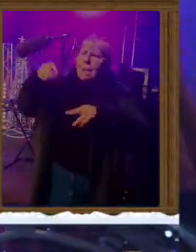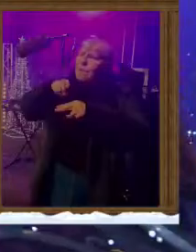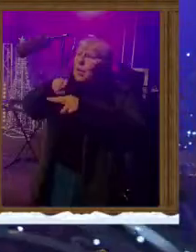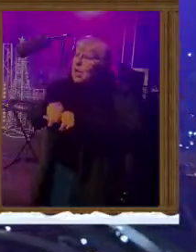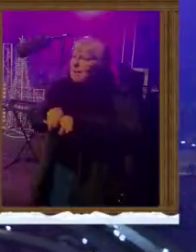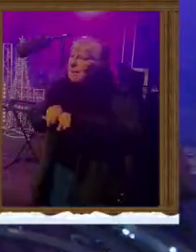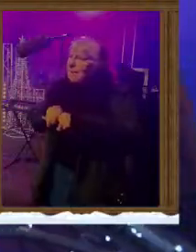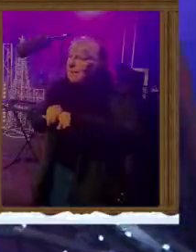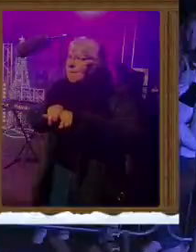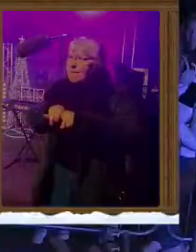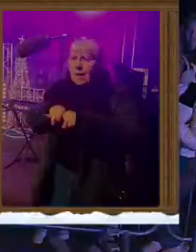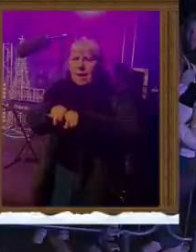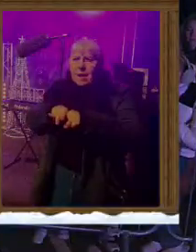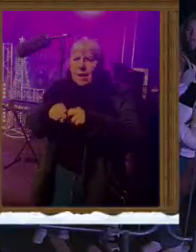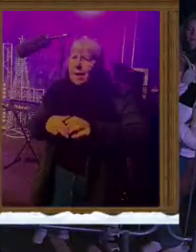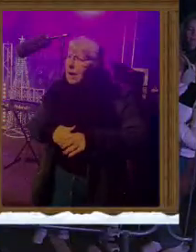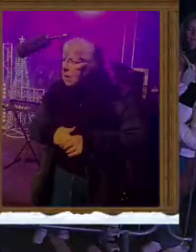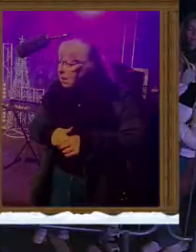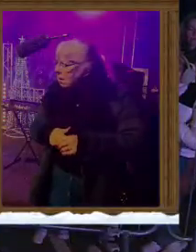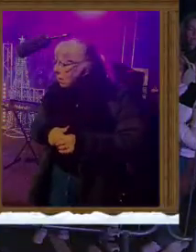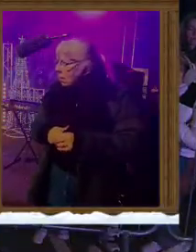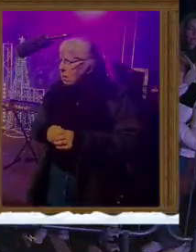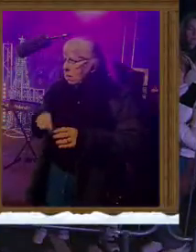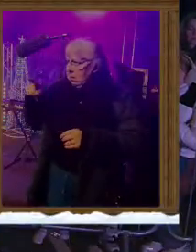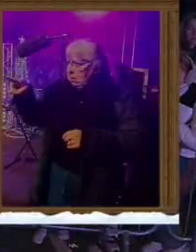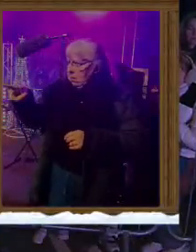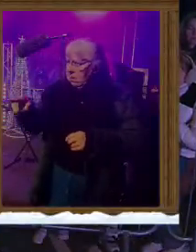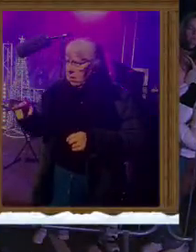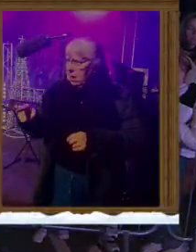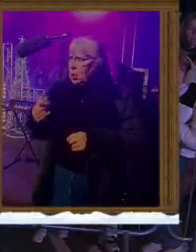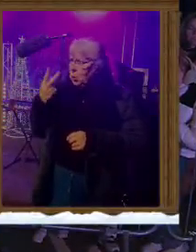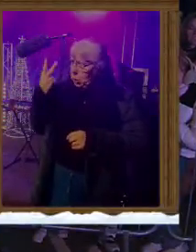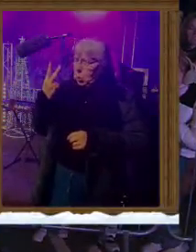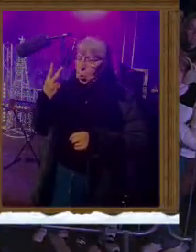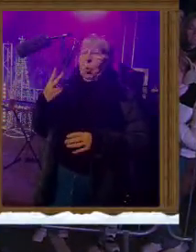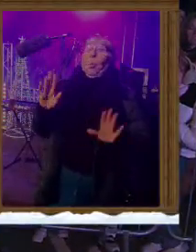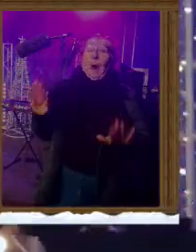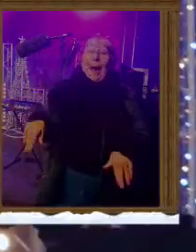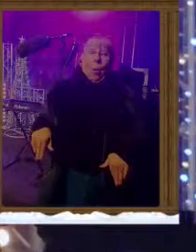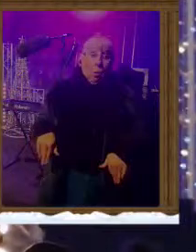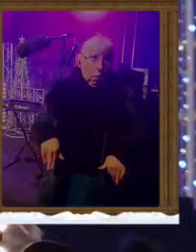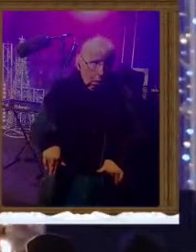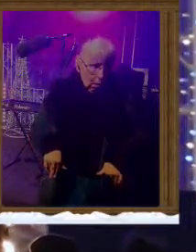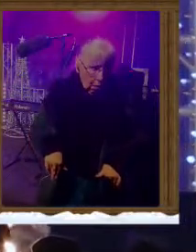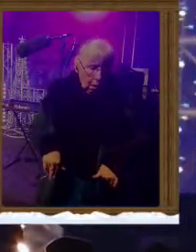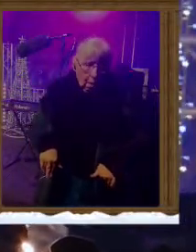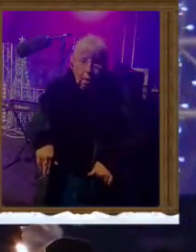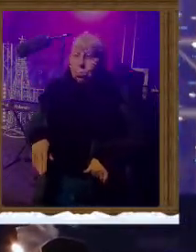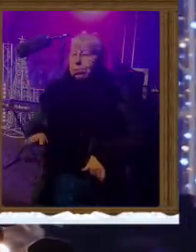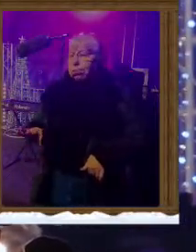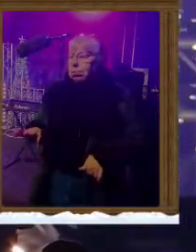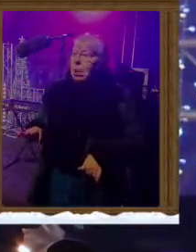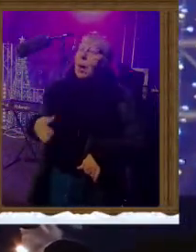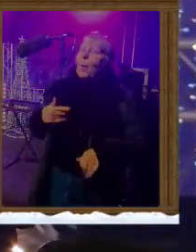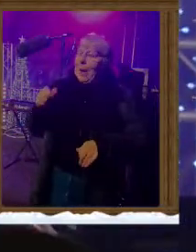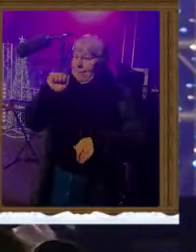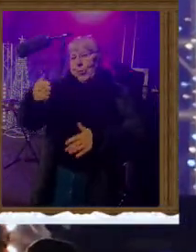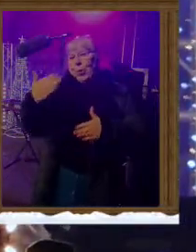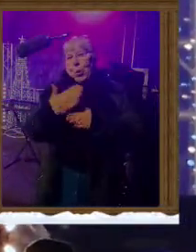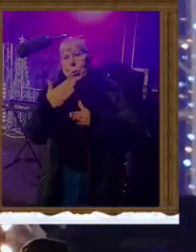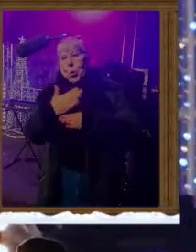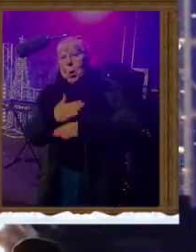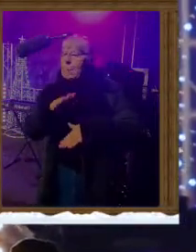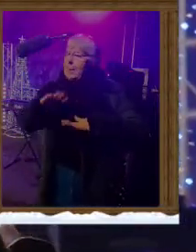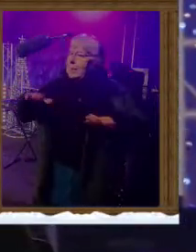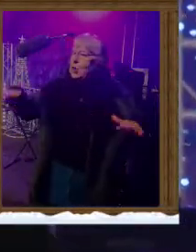Oh. This person is two. Oh my goodness. Wow. Well, an elf on the shelf's job is to watch over